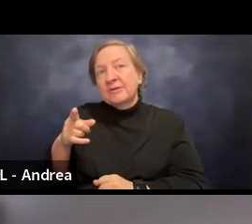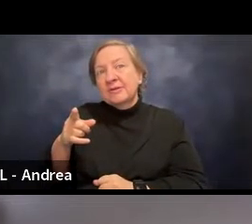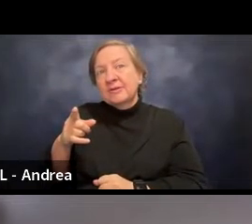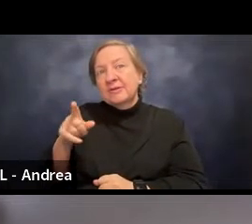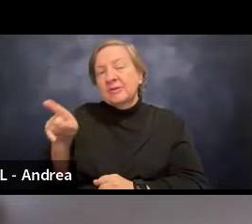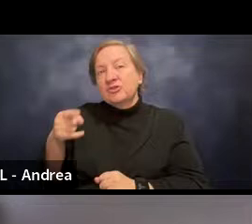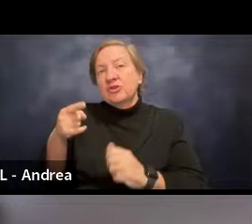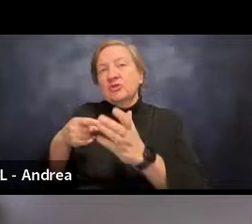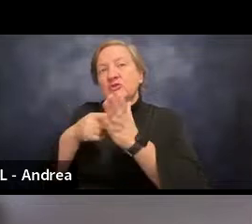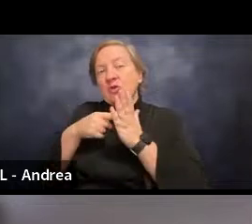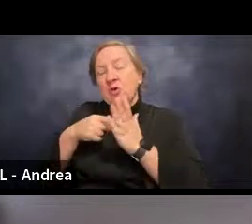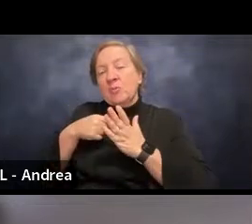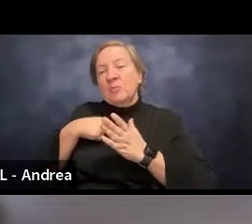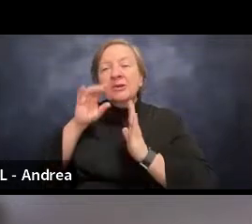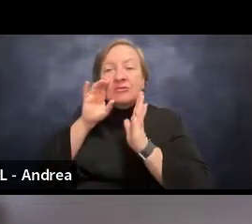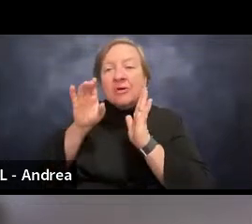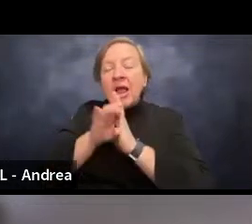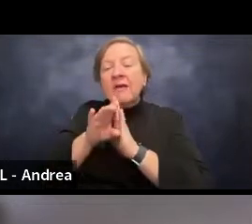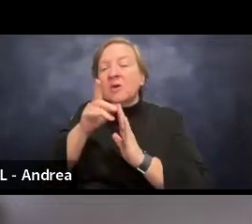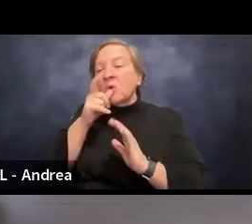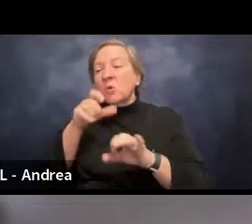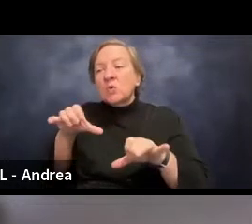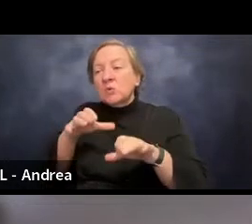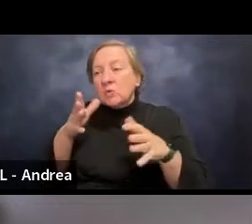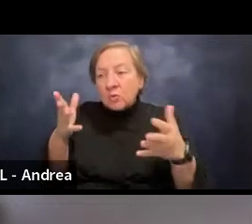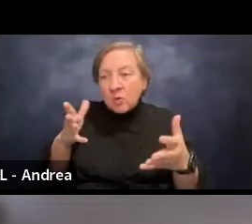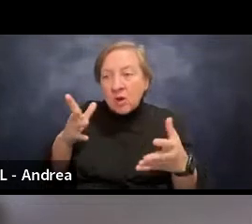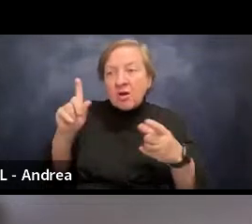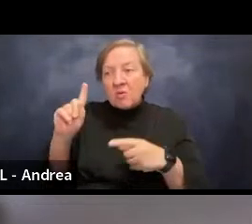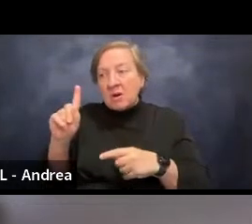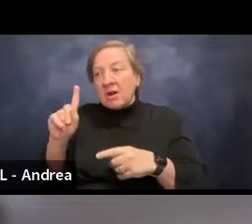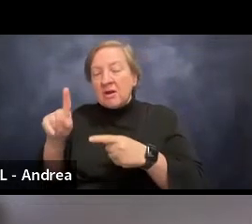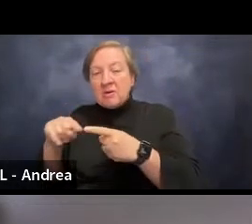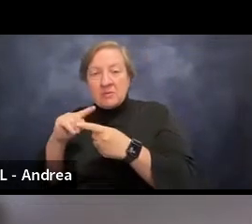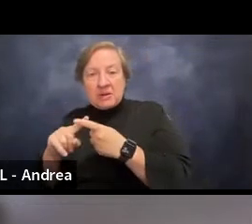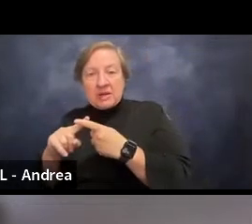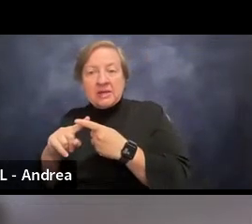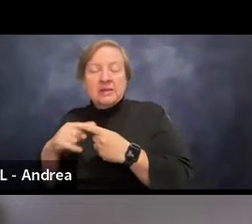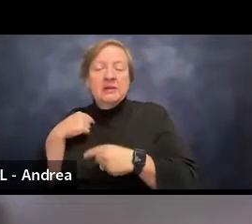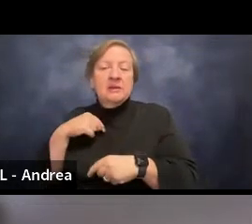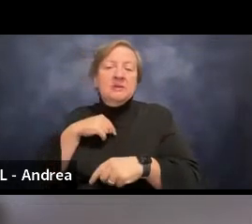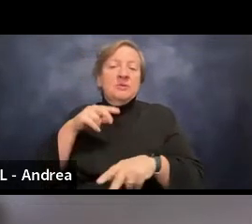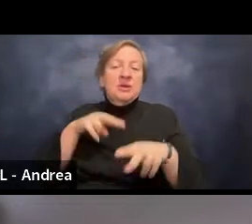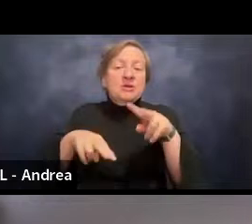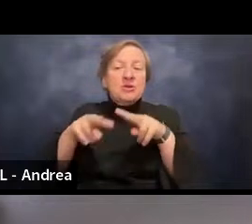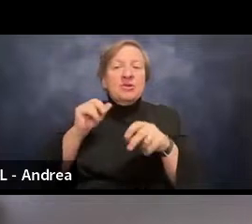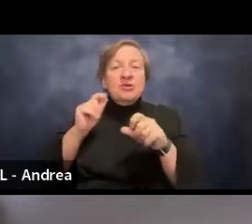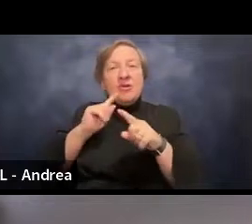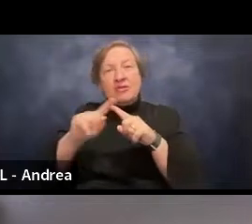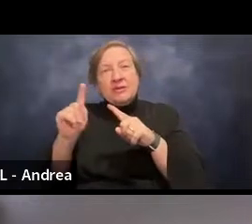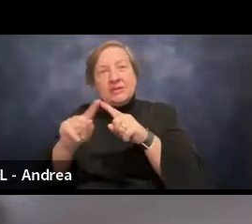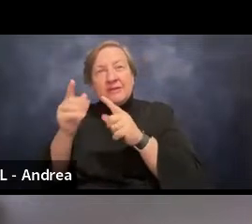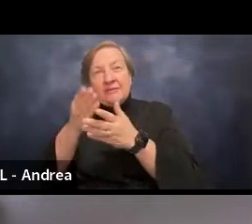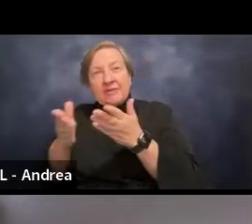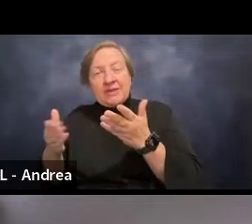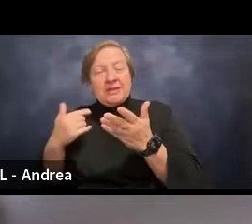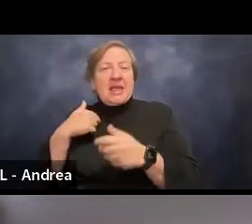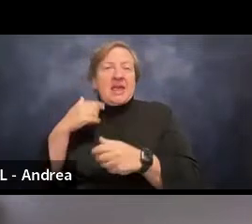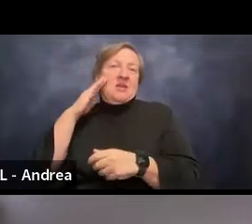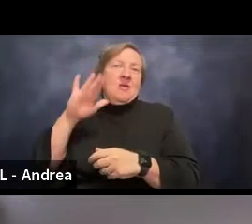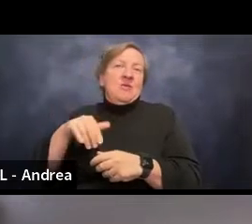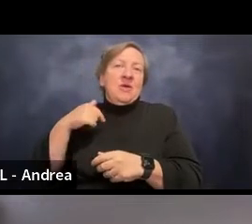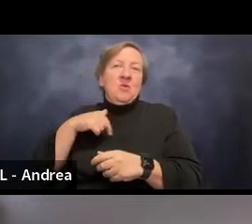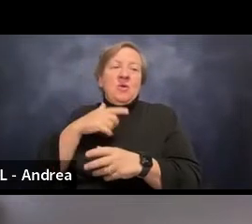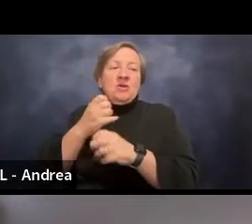just show me a graphic of who's doing what, where, when, because as we look at all of these different things, I know we're getting more and